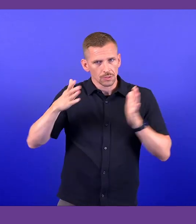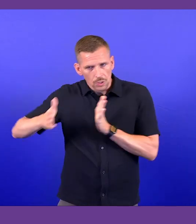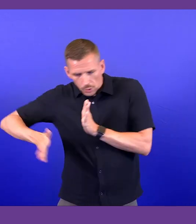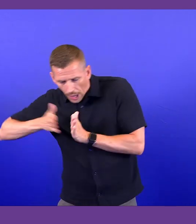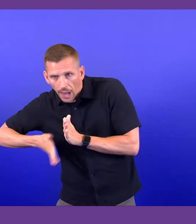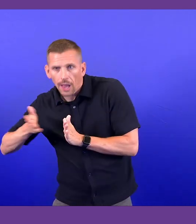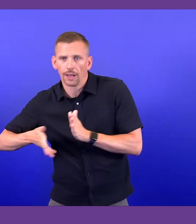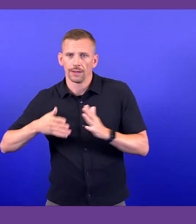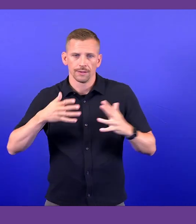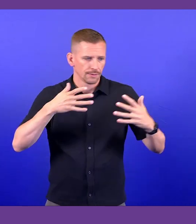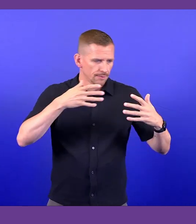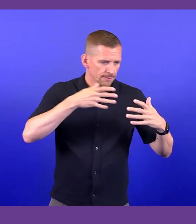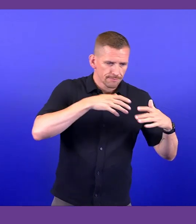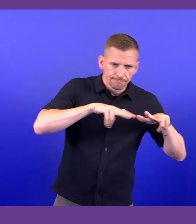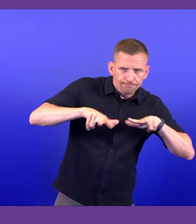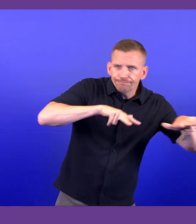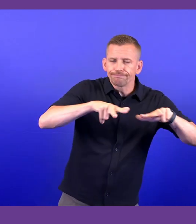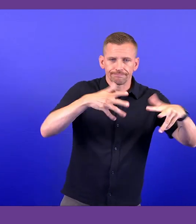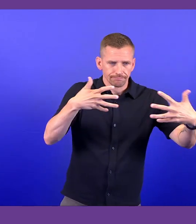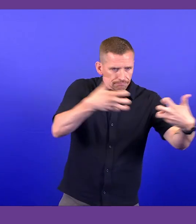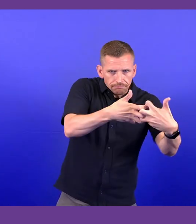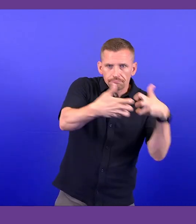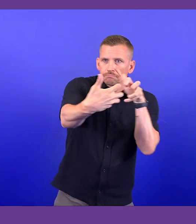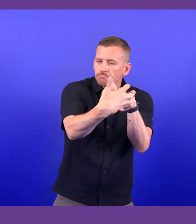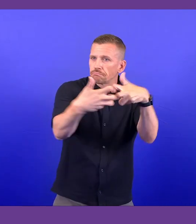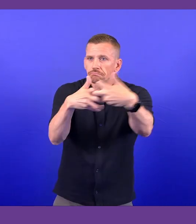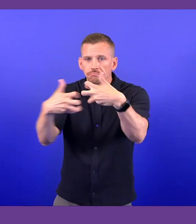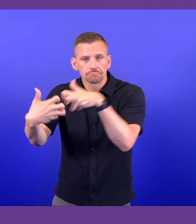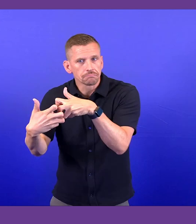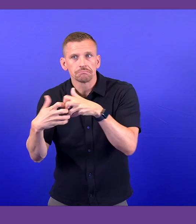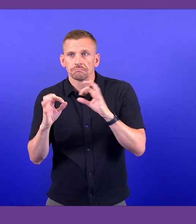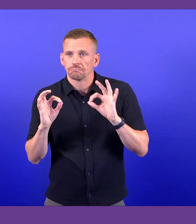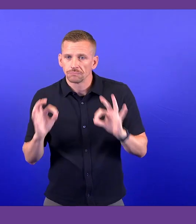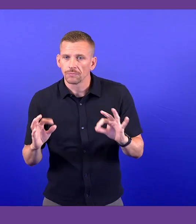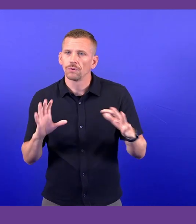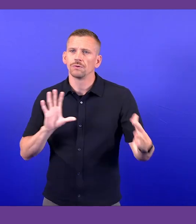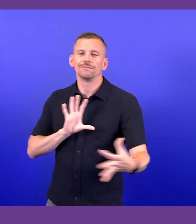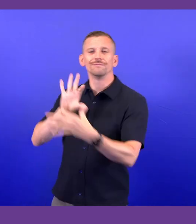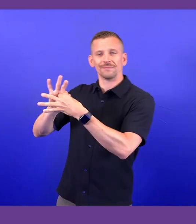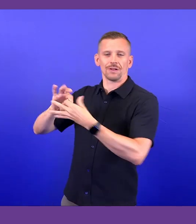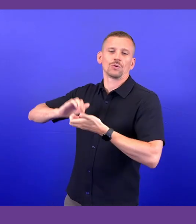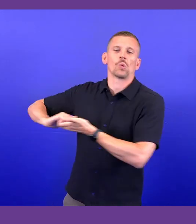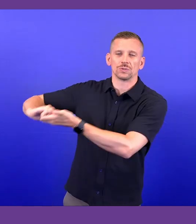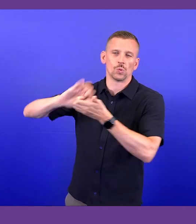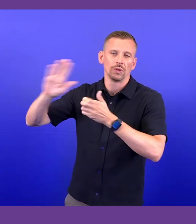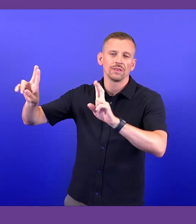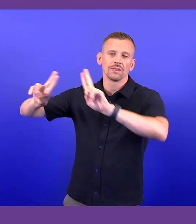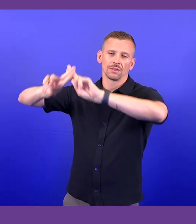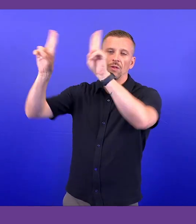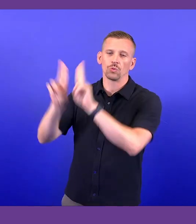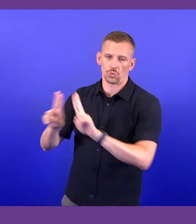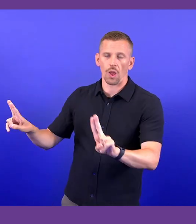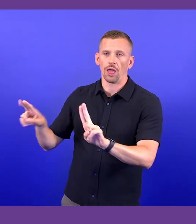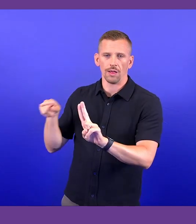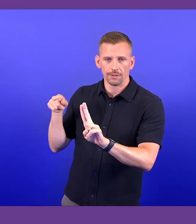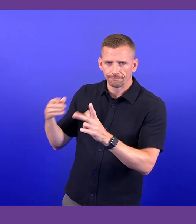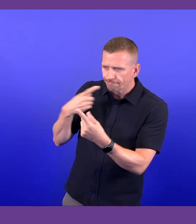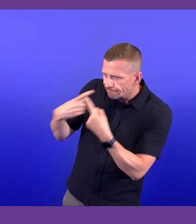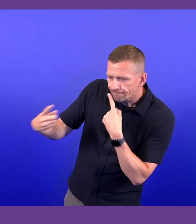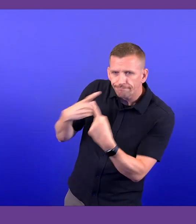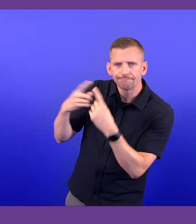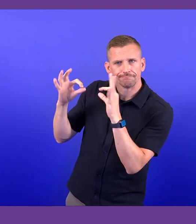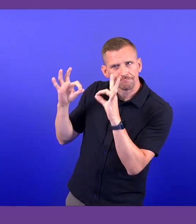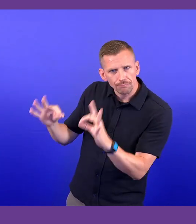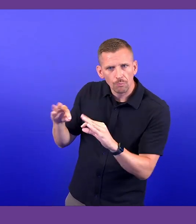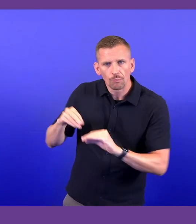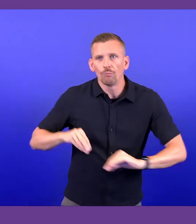but we have also a lot to do with international association. And I could say that we need to learn also from the